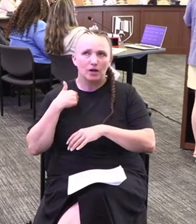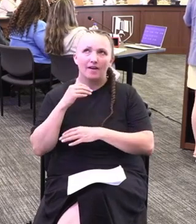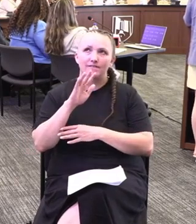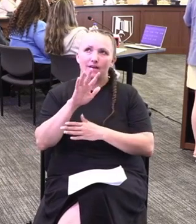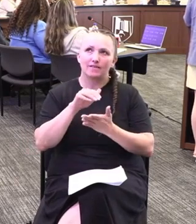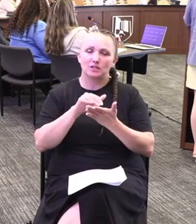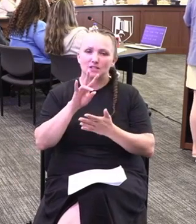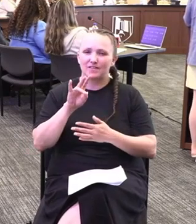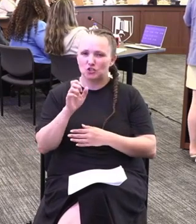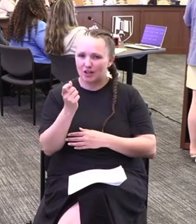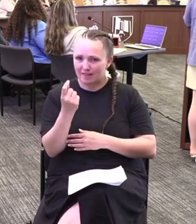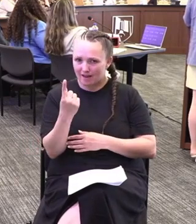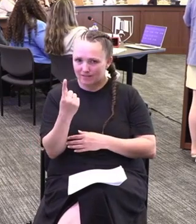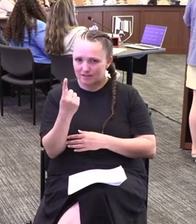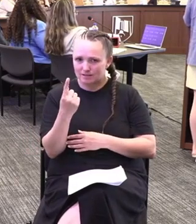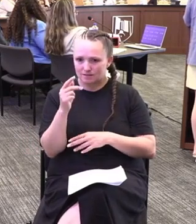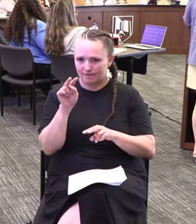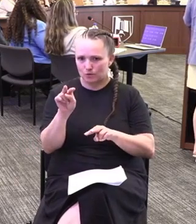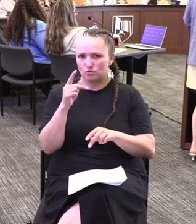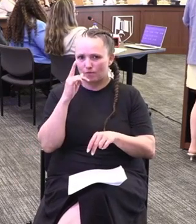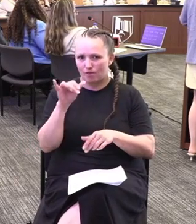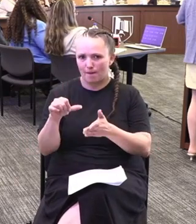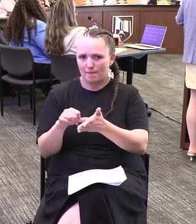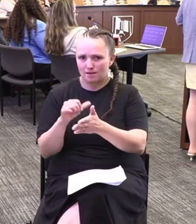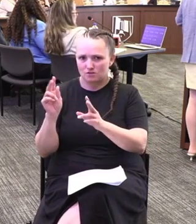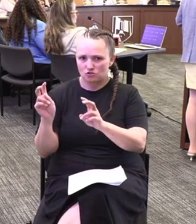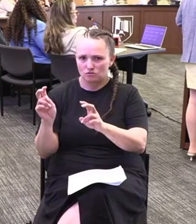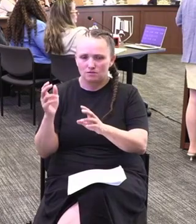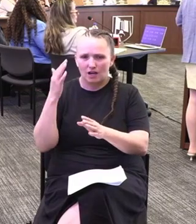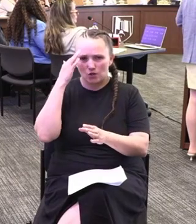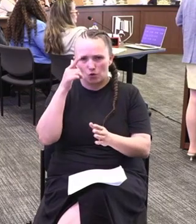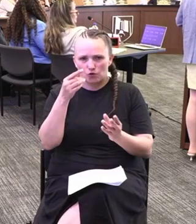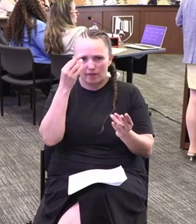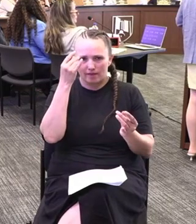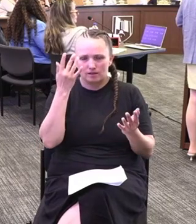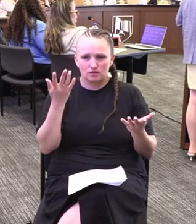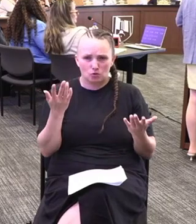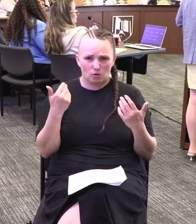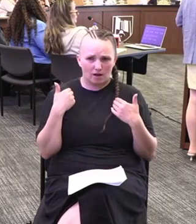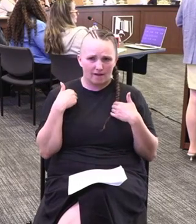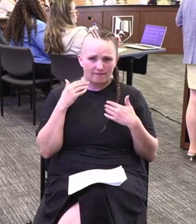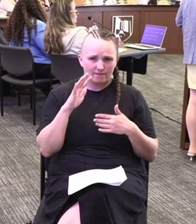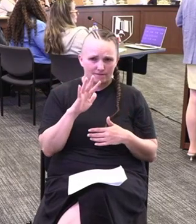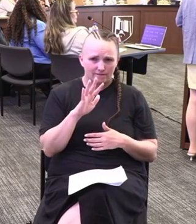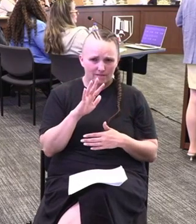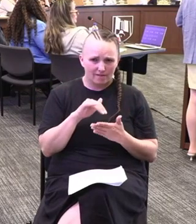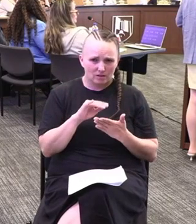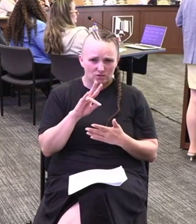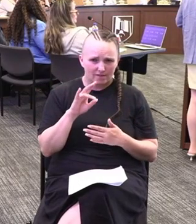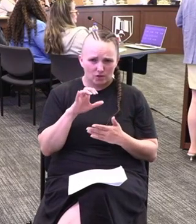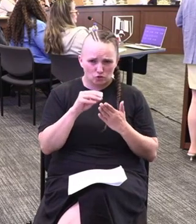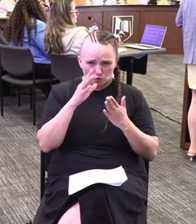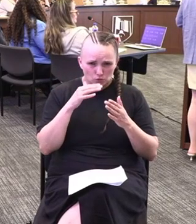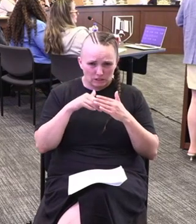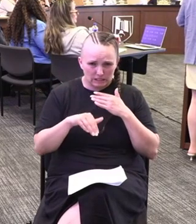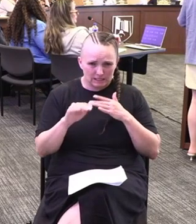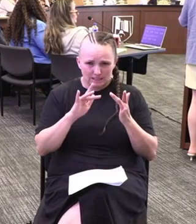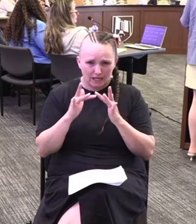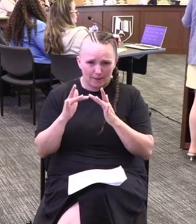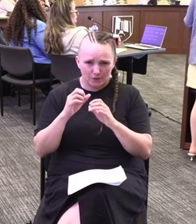5,711 views to that page. Now I know you're all like, so are there 5,700 students in